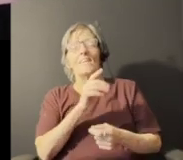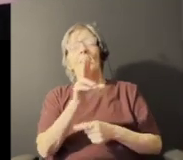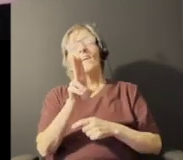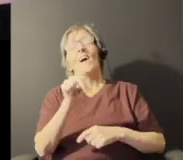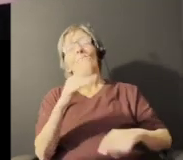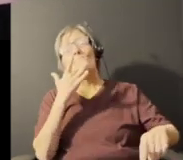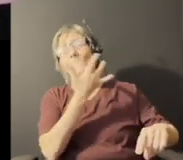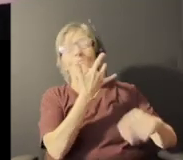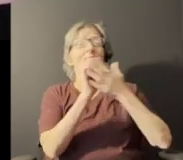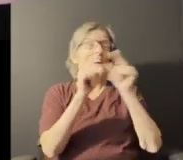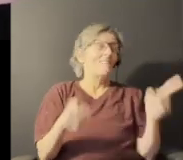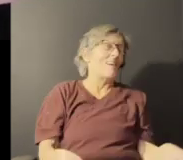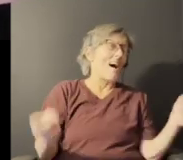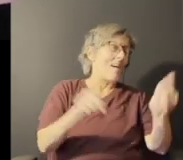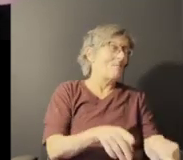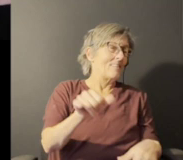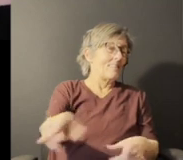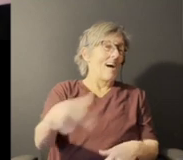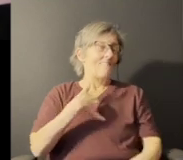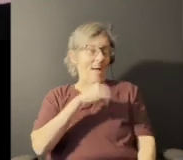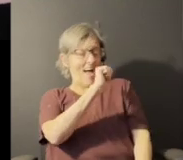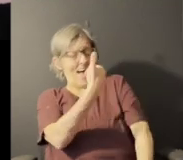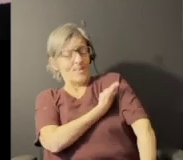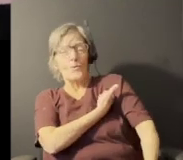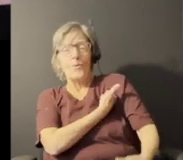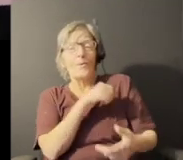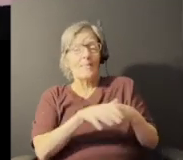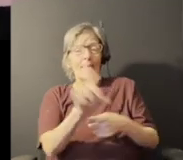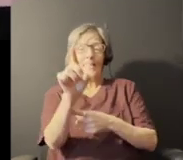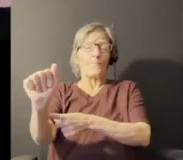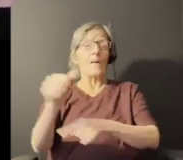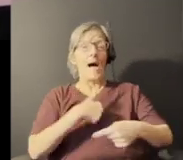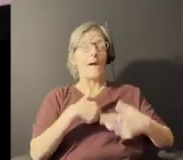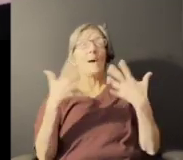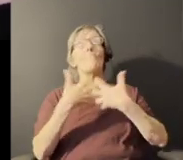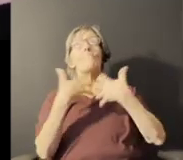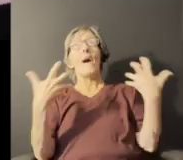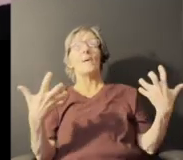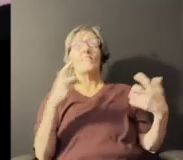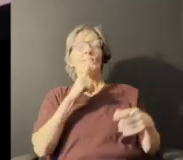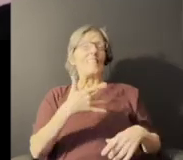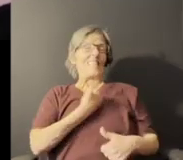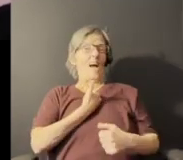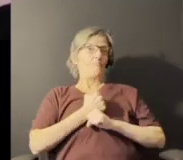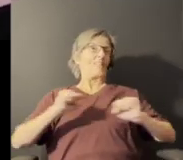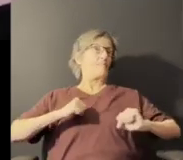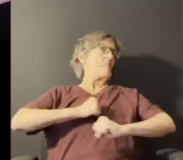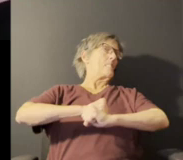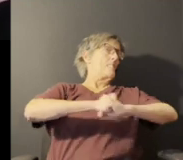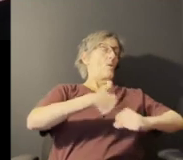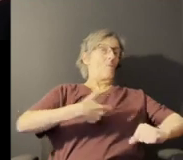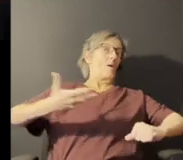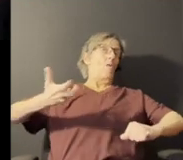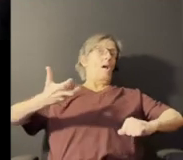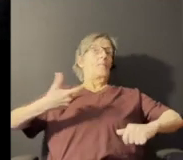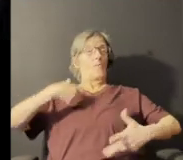really unfortunate that there is this attitude about disability. And I think a lot of it is self-preservation.